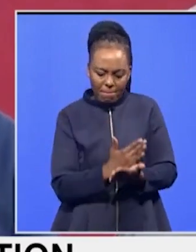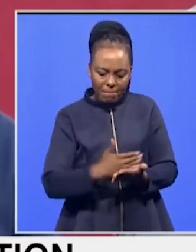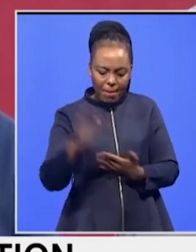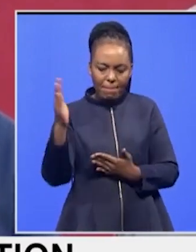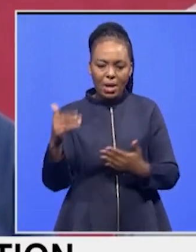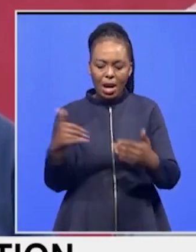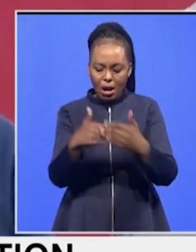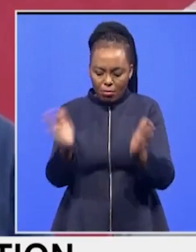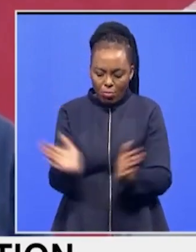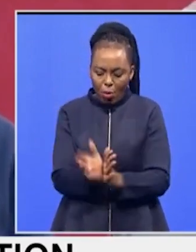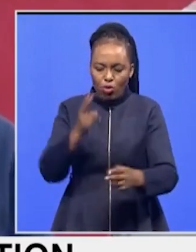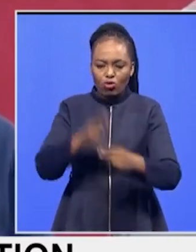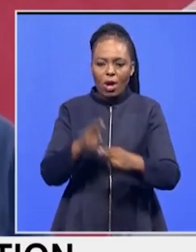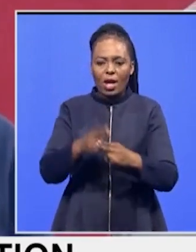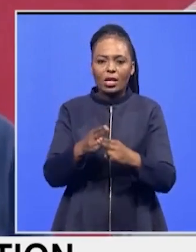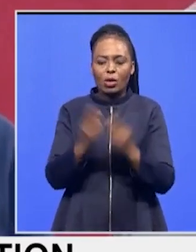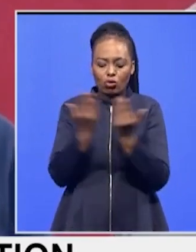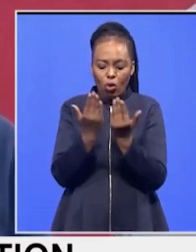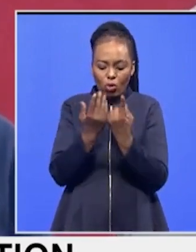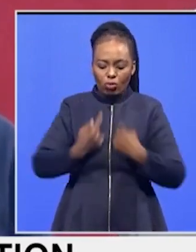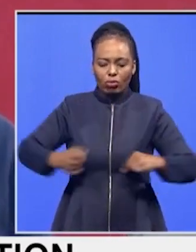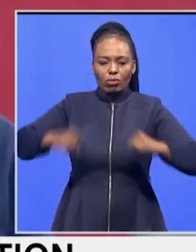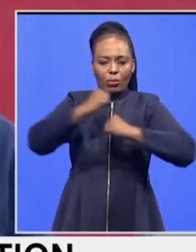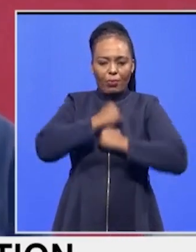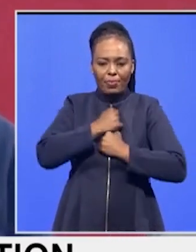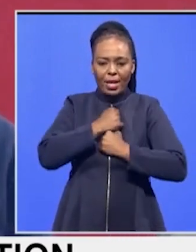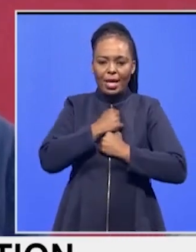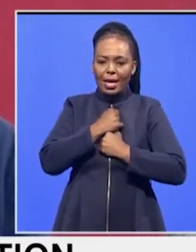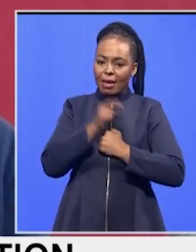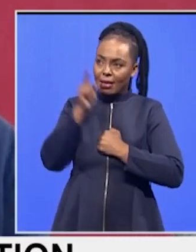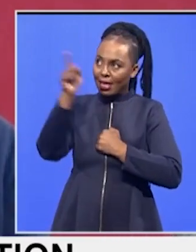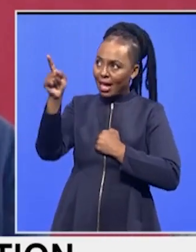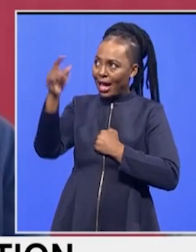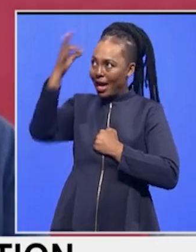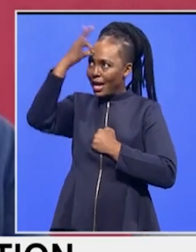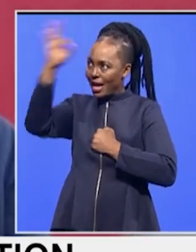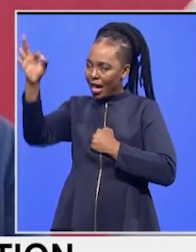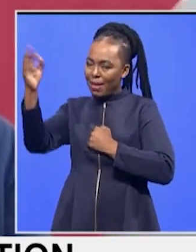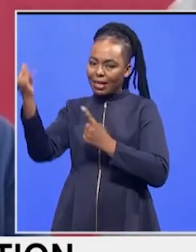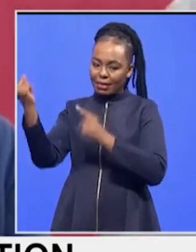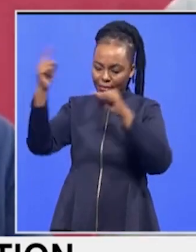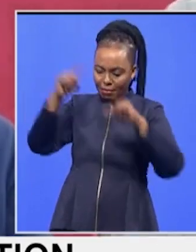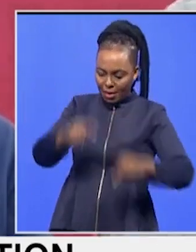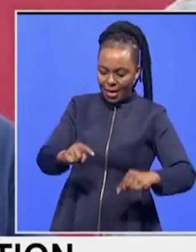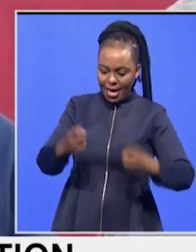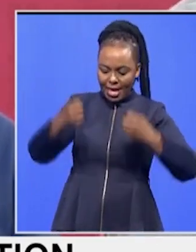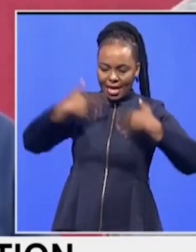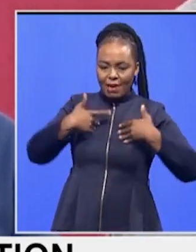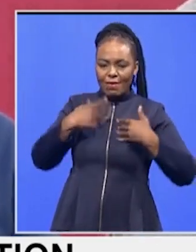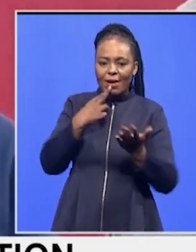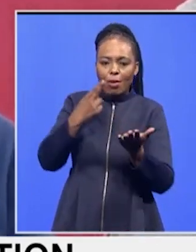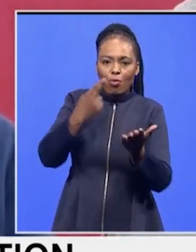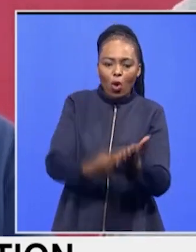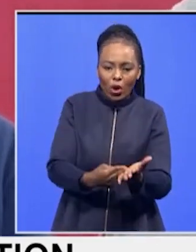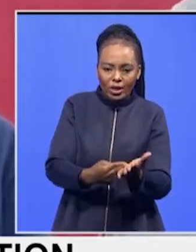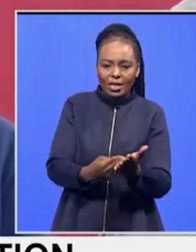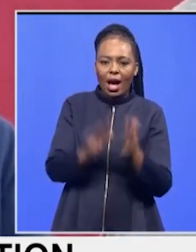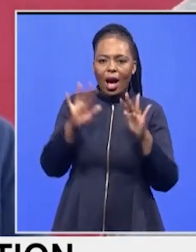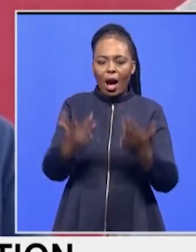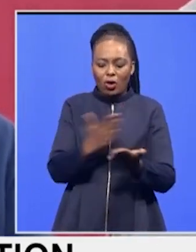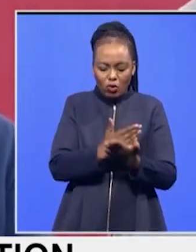schools, and that the courts compel government to come back with regular reports around this elimination